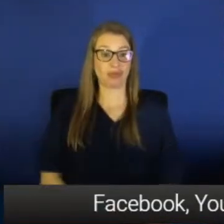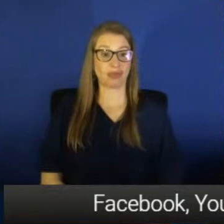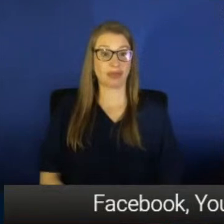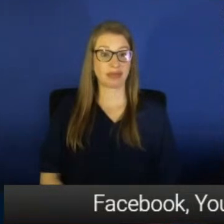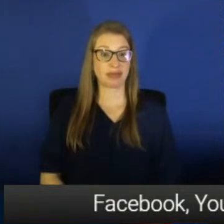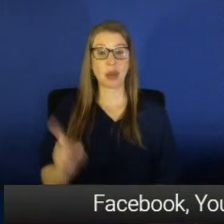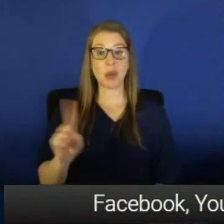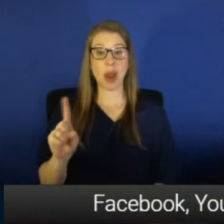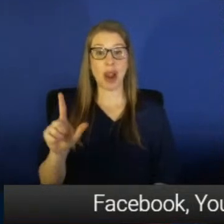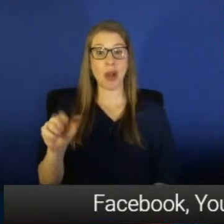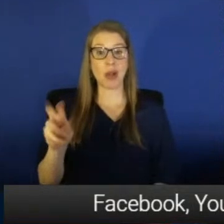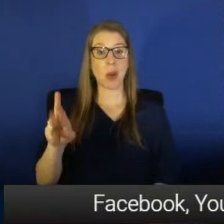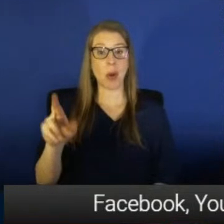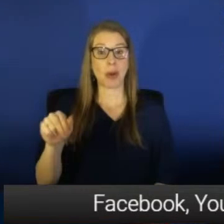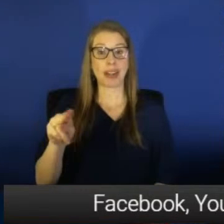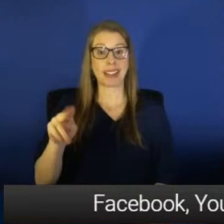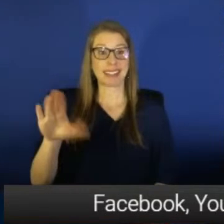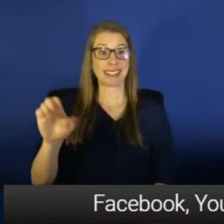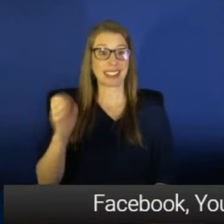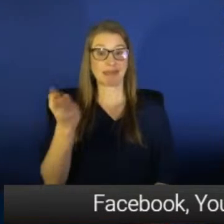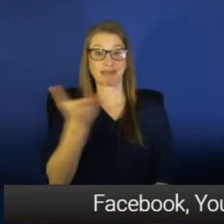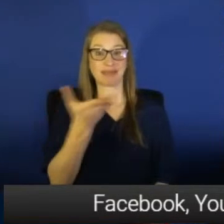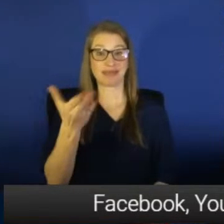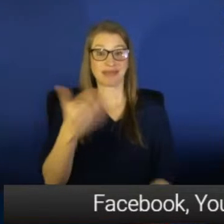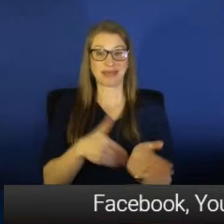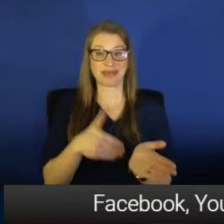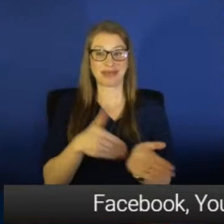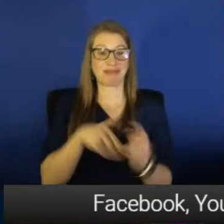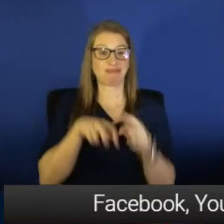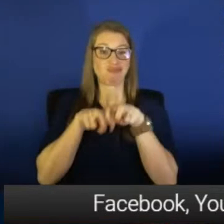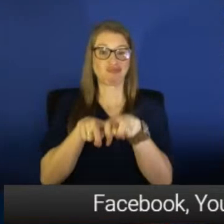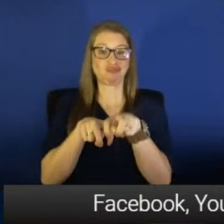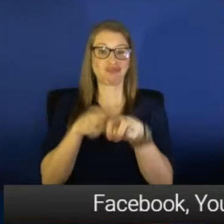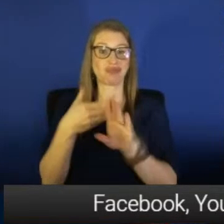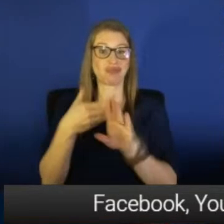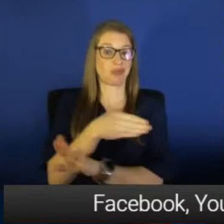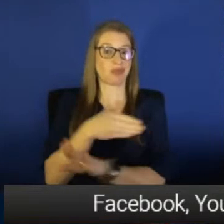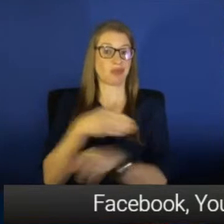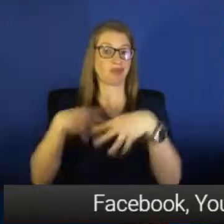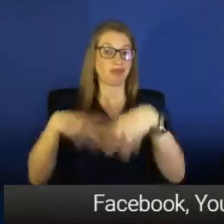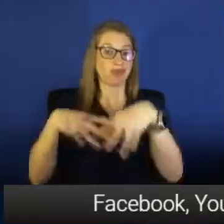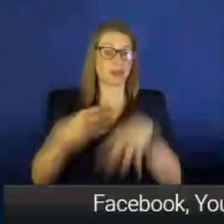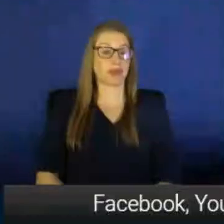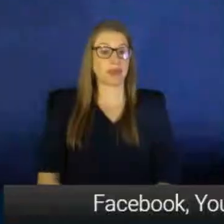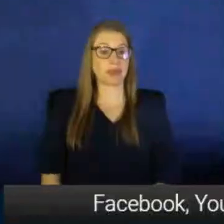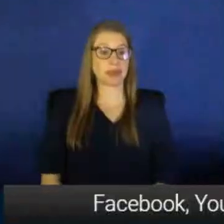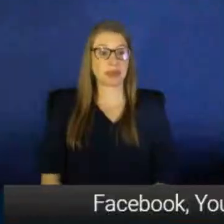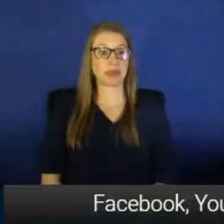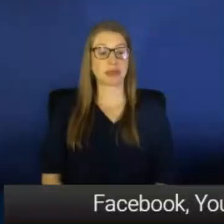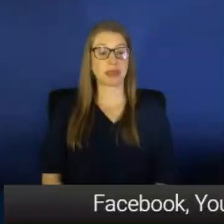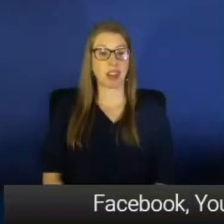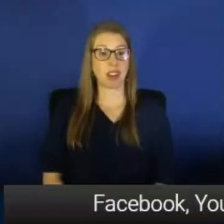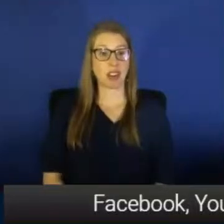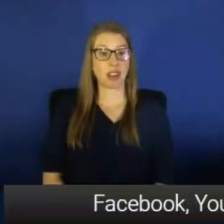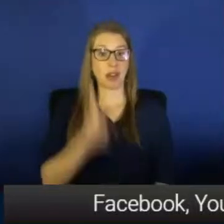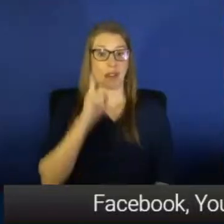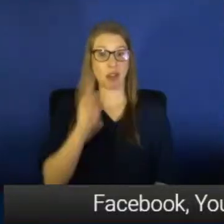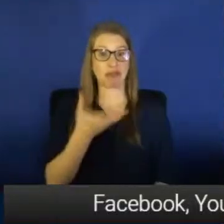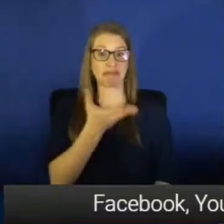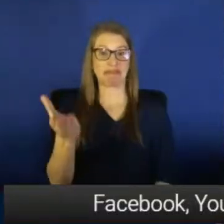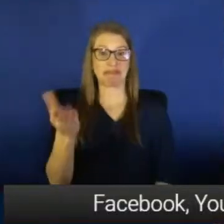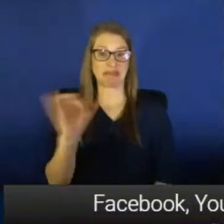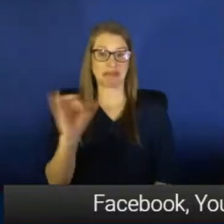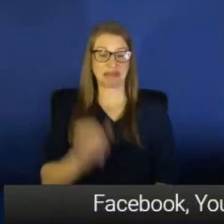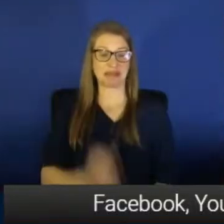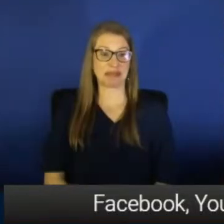photos. Doctors, this was you guys in the car before the parade. So this was all for you as well, and making sure we brought that